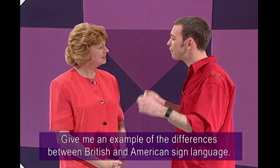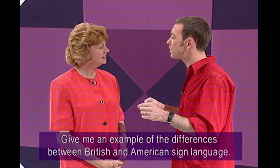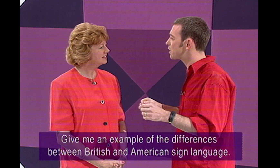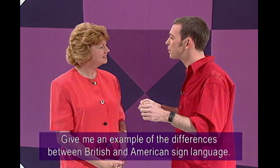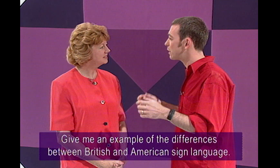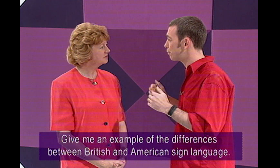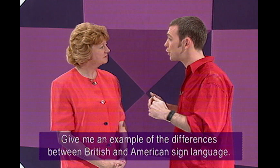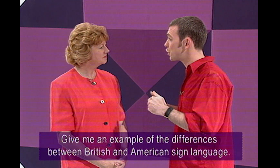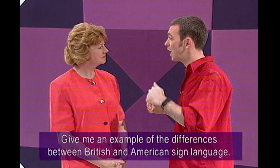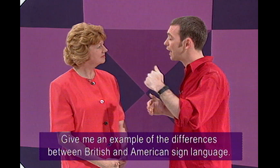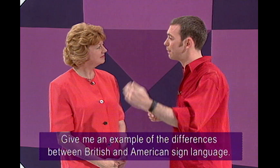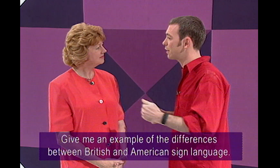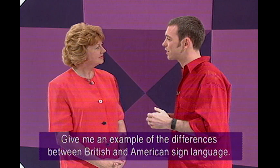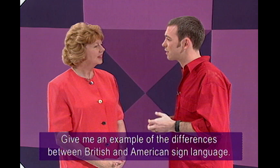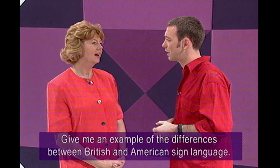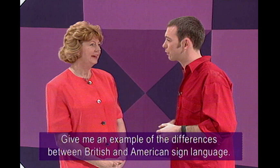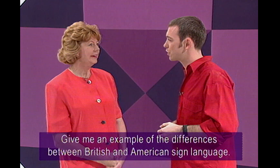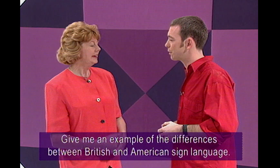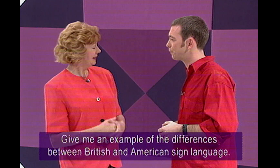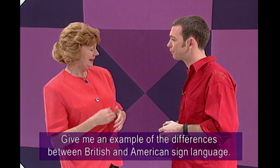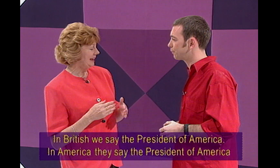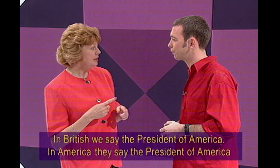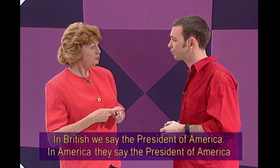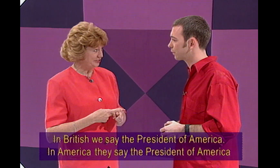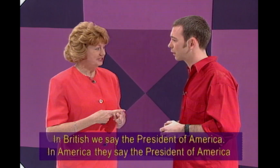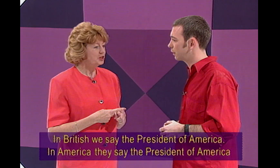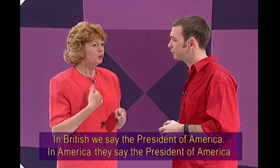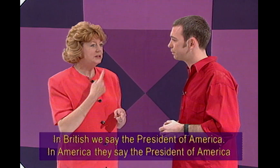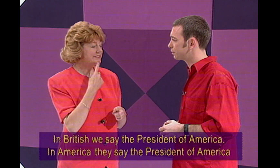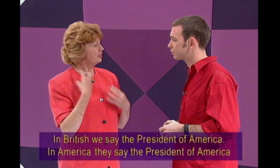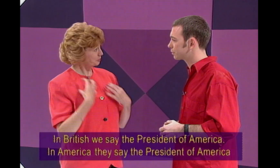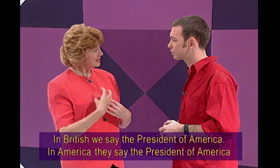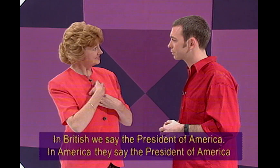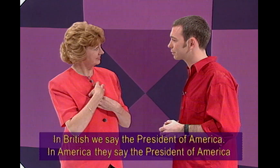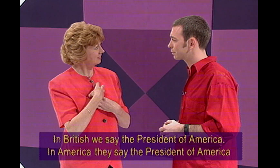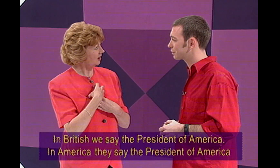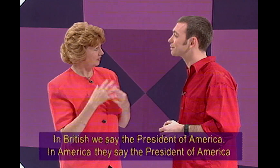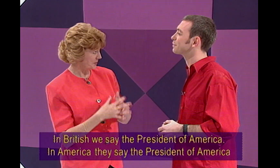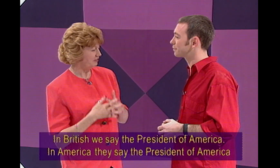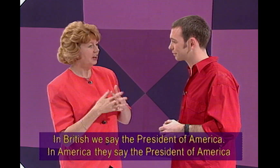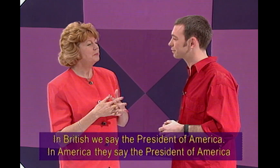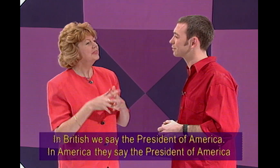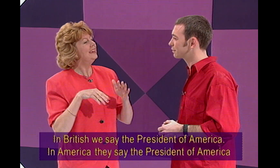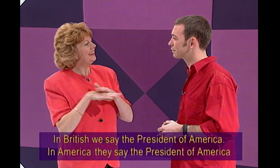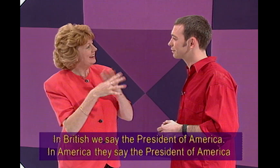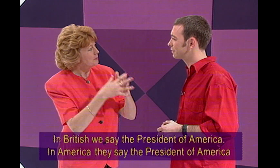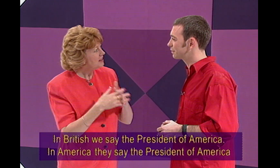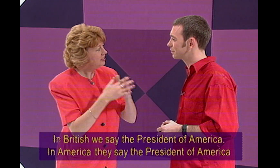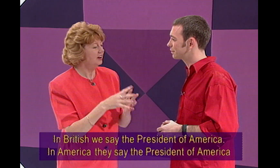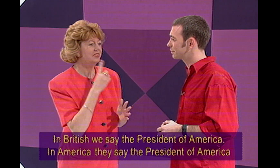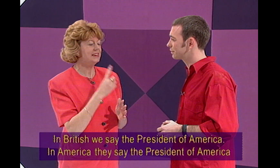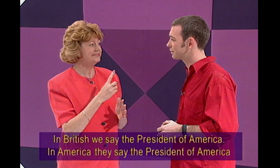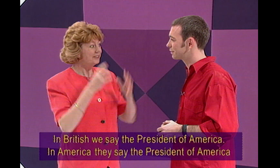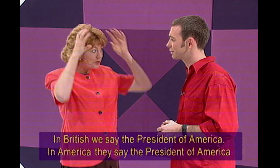kind of differences between British and American Sign Language. In British, we say the president of America. In